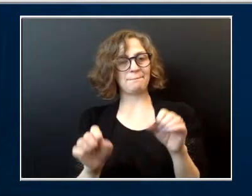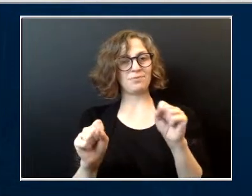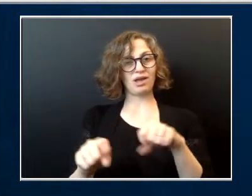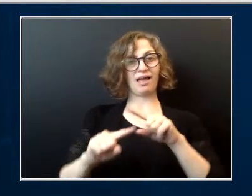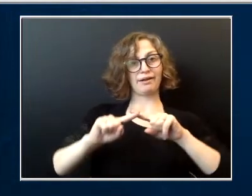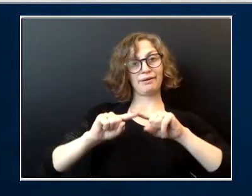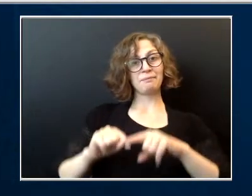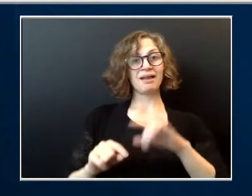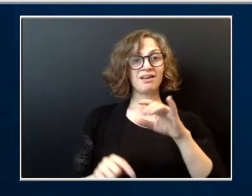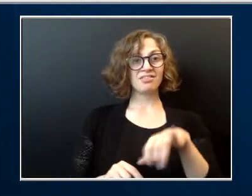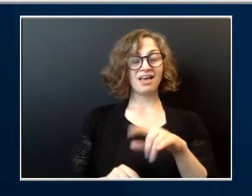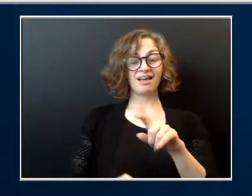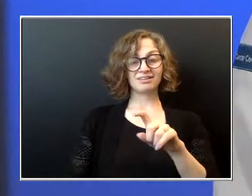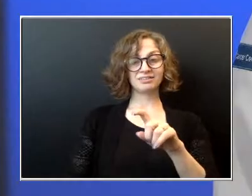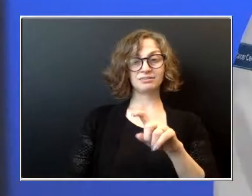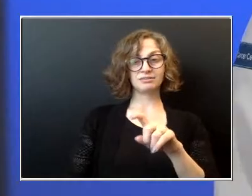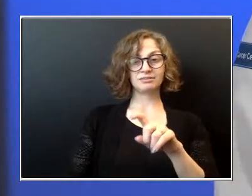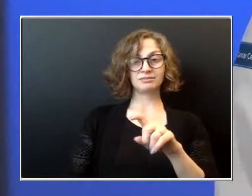very good question.